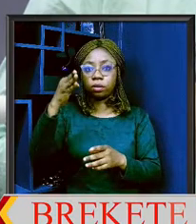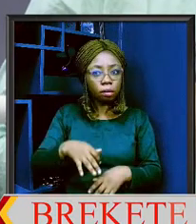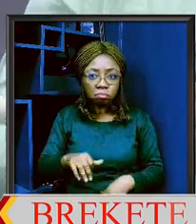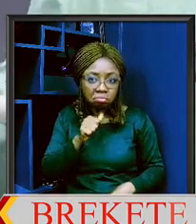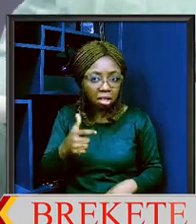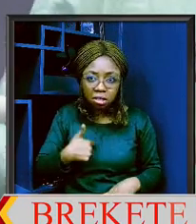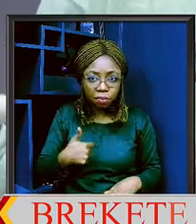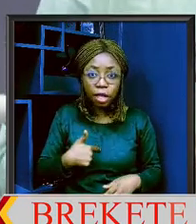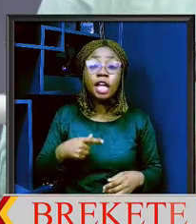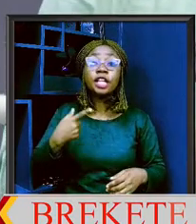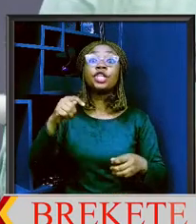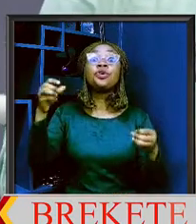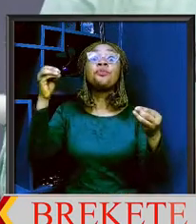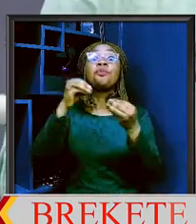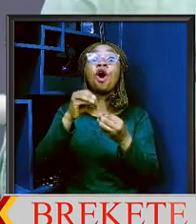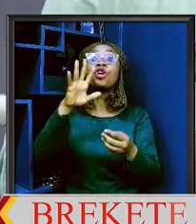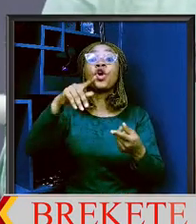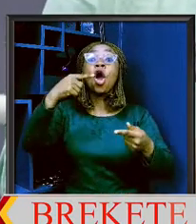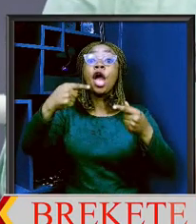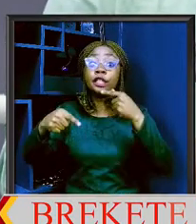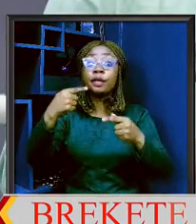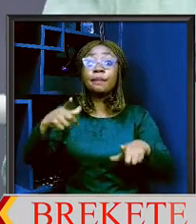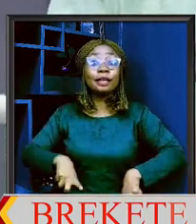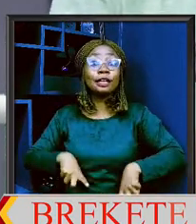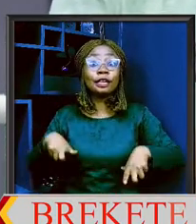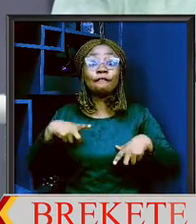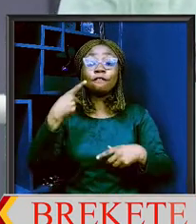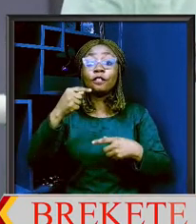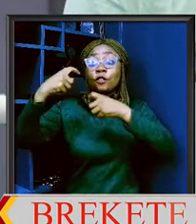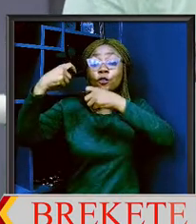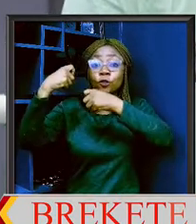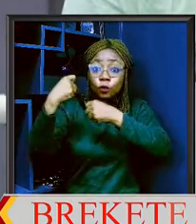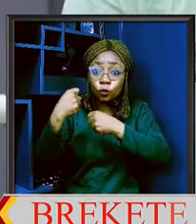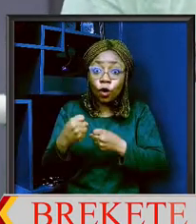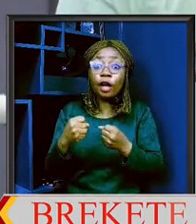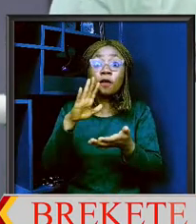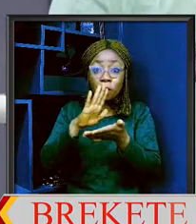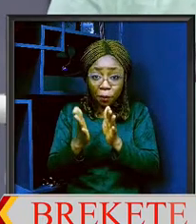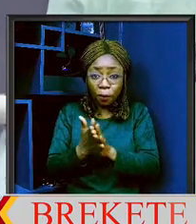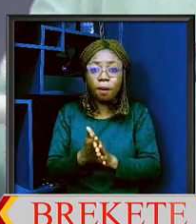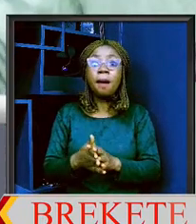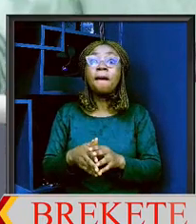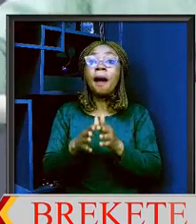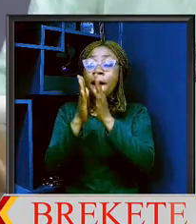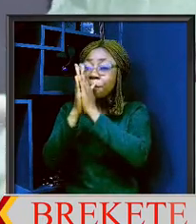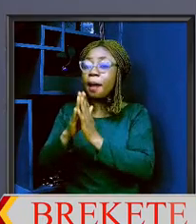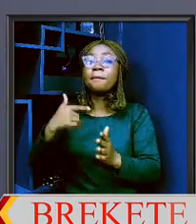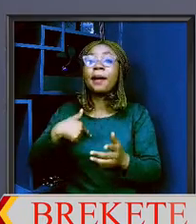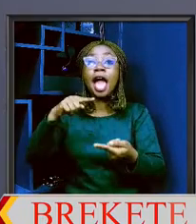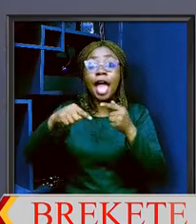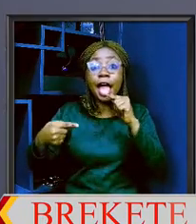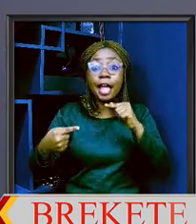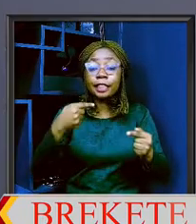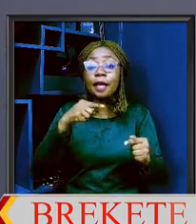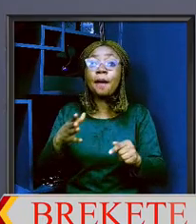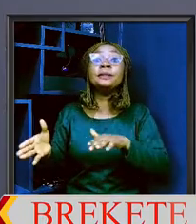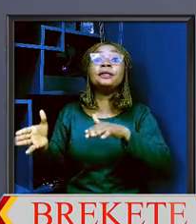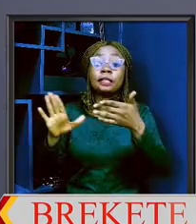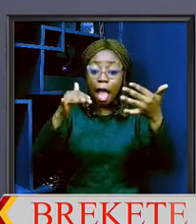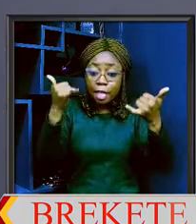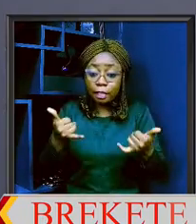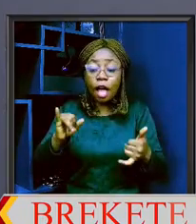enemy leave the stronger so let my enemy die now I never know what I shall